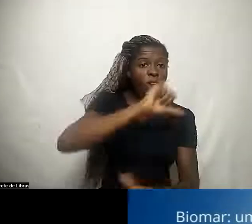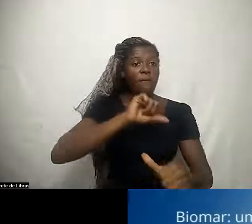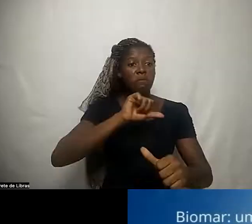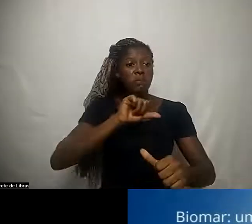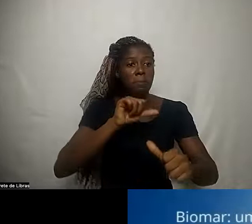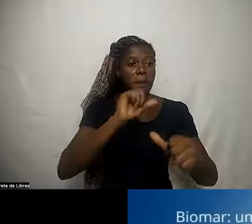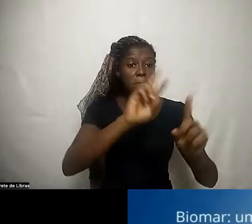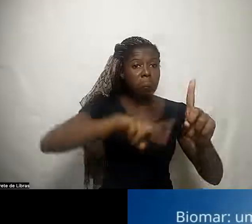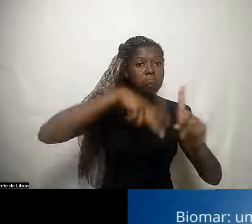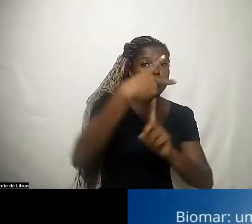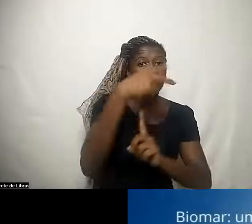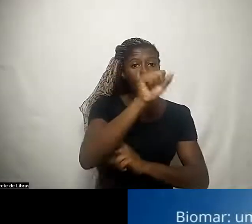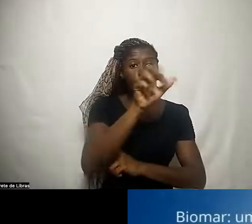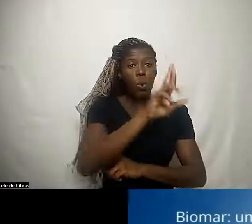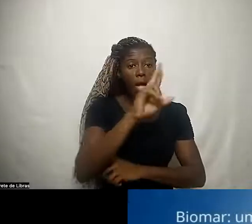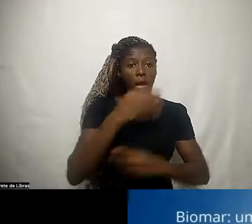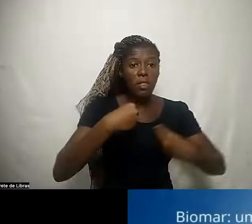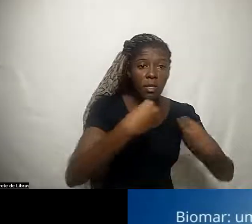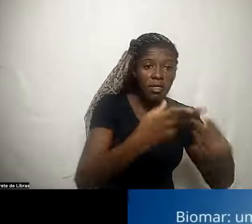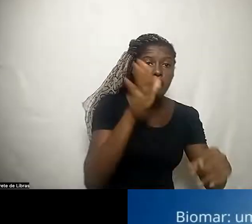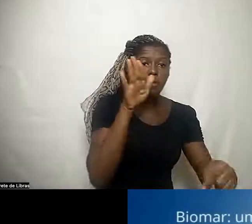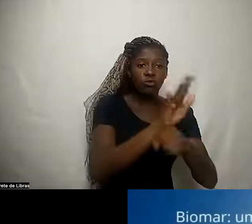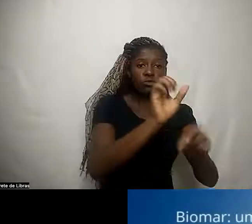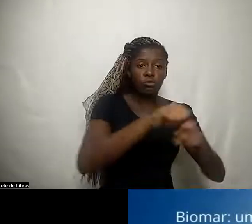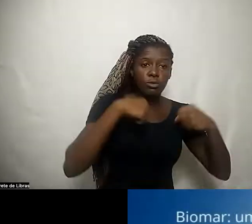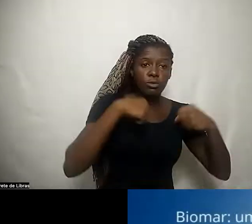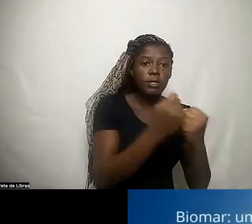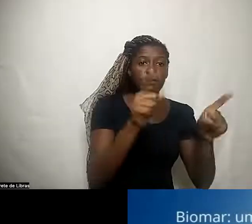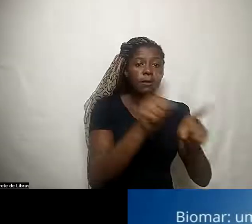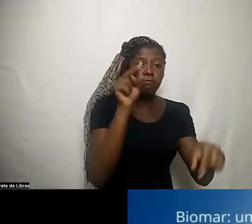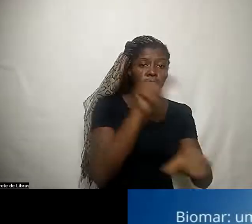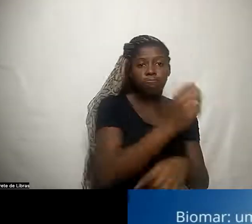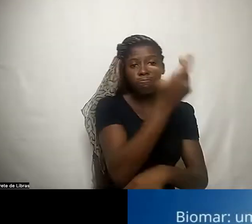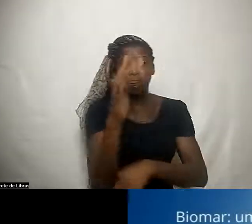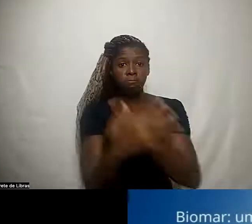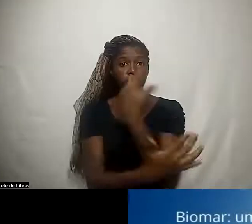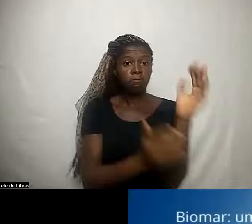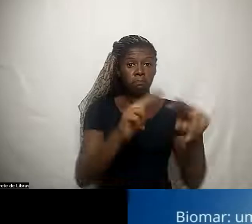converted into R8 in benefits for society and environment.